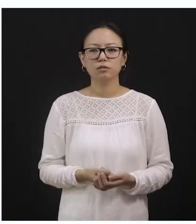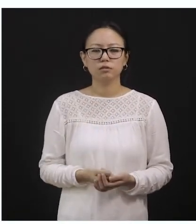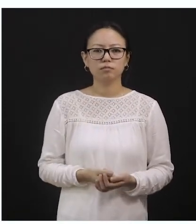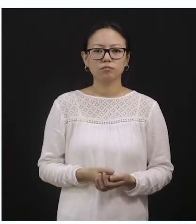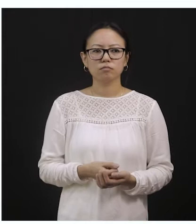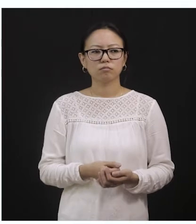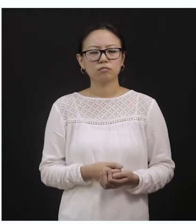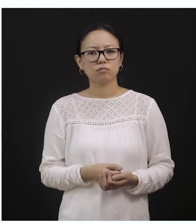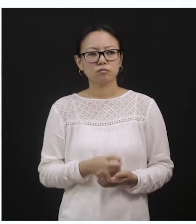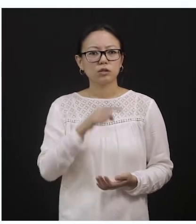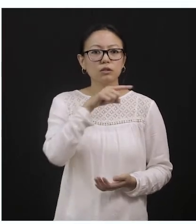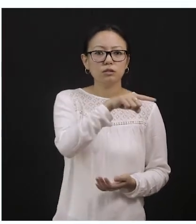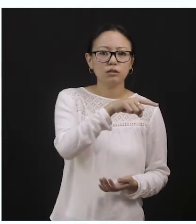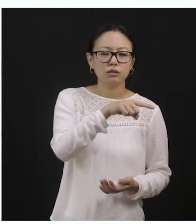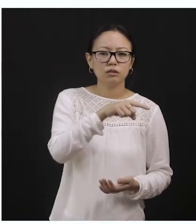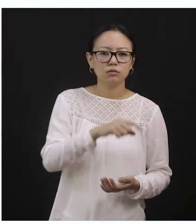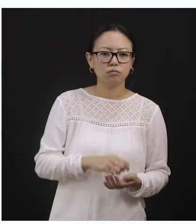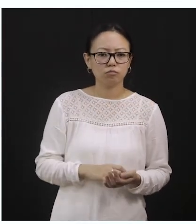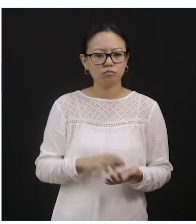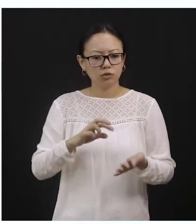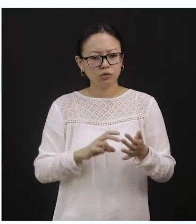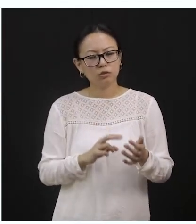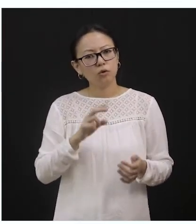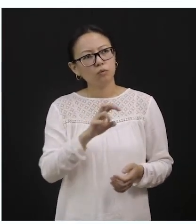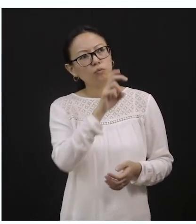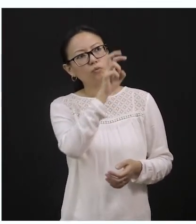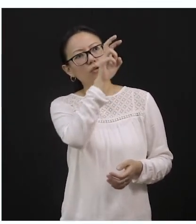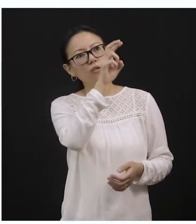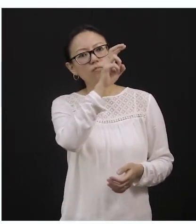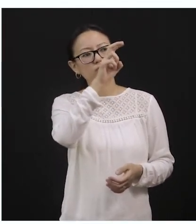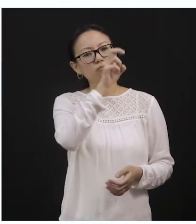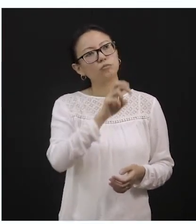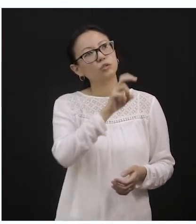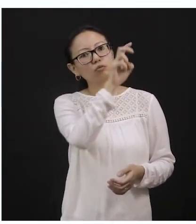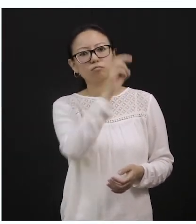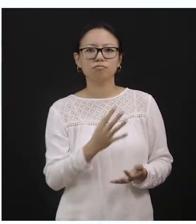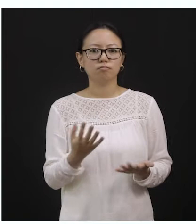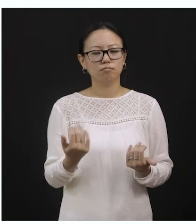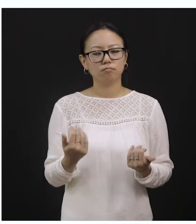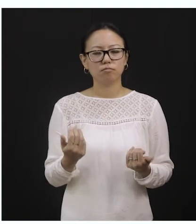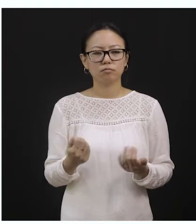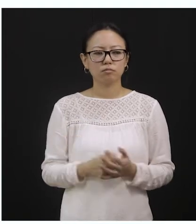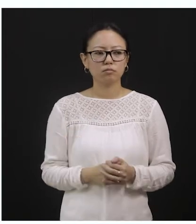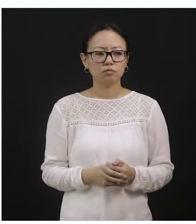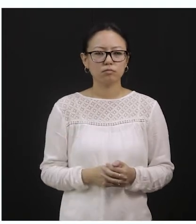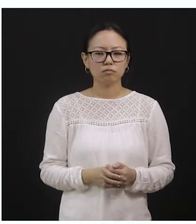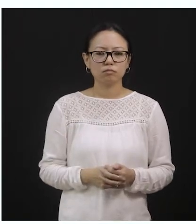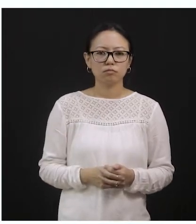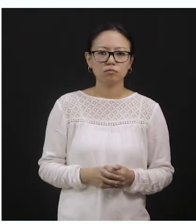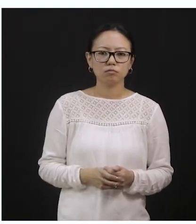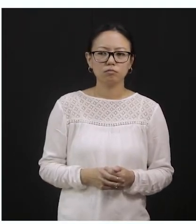housefly is that they can walk upside down. Okay, houseflies can walk upside down, and houseflies